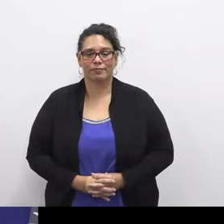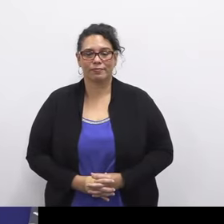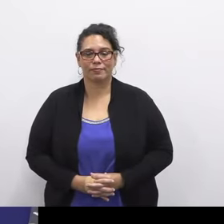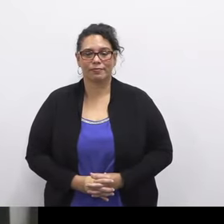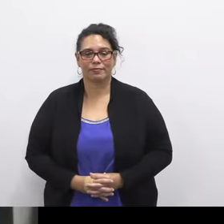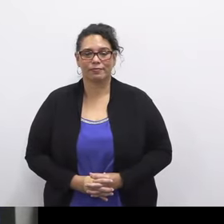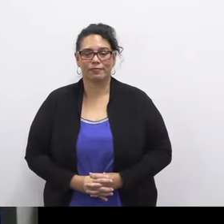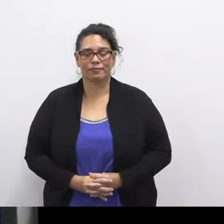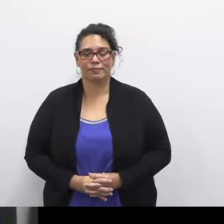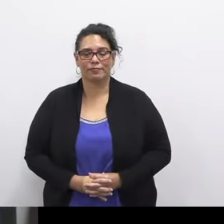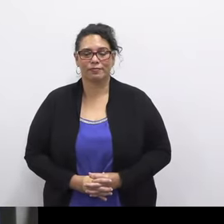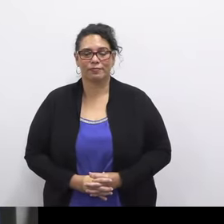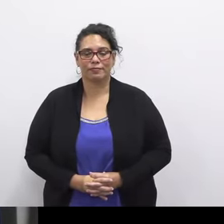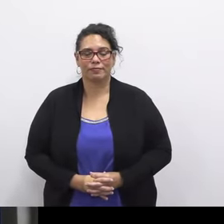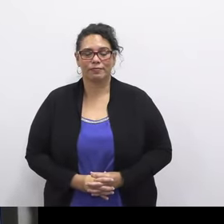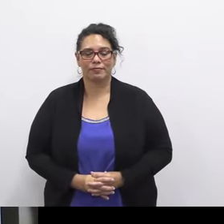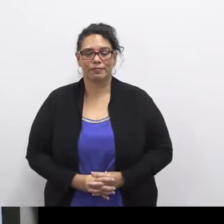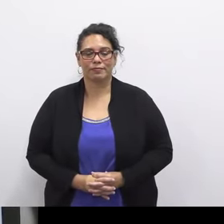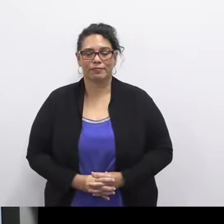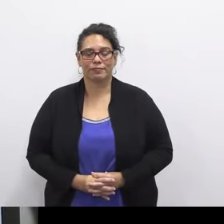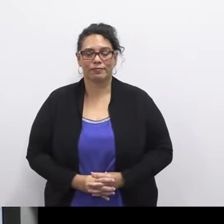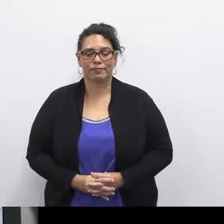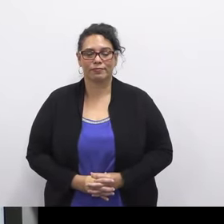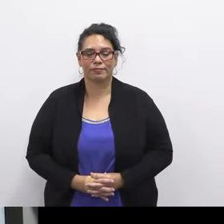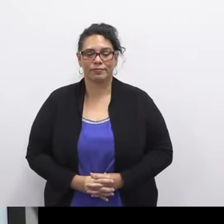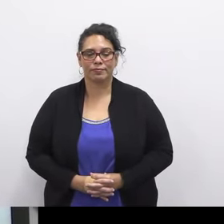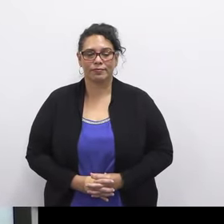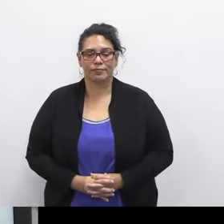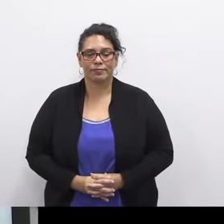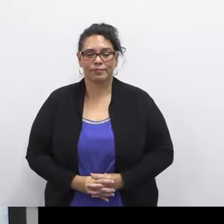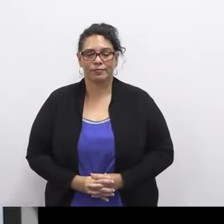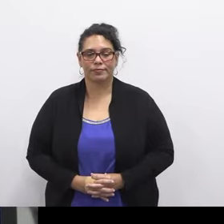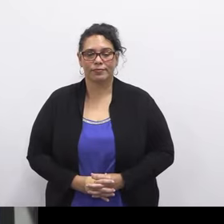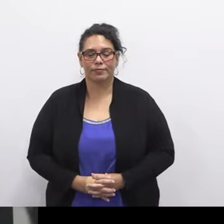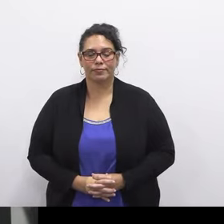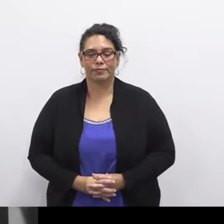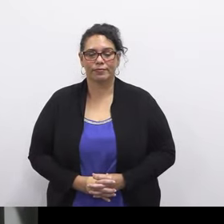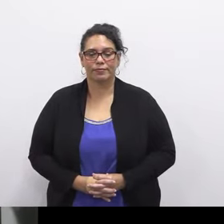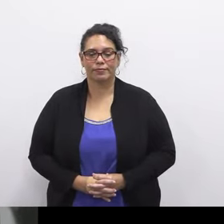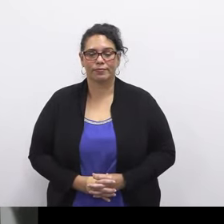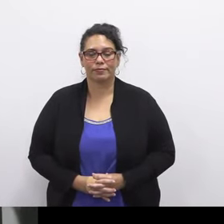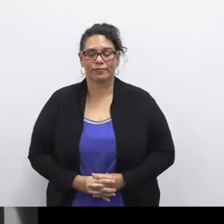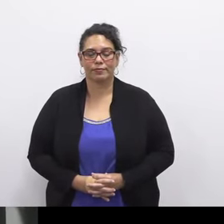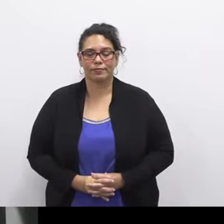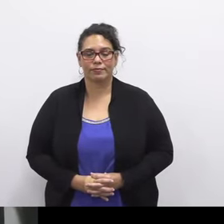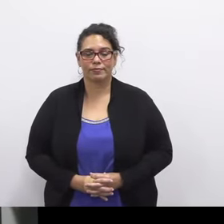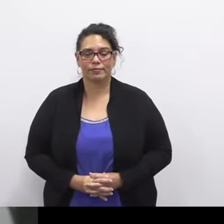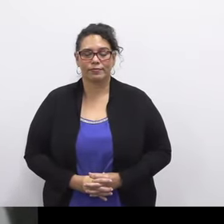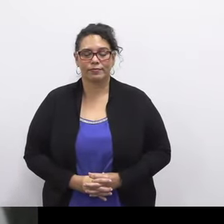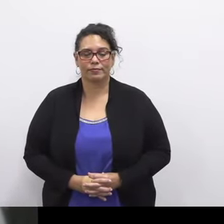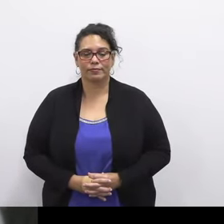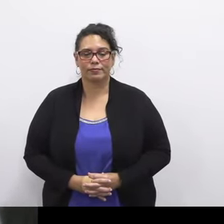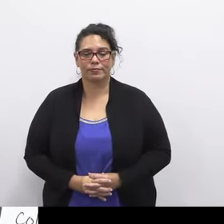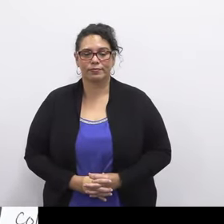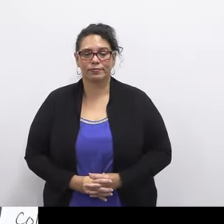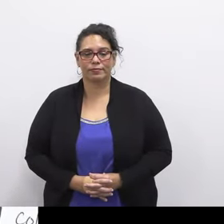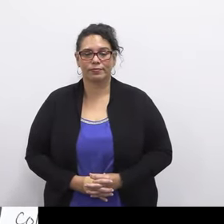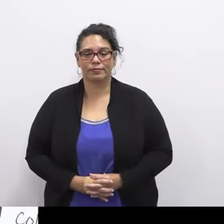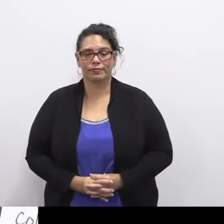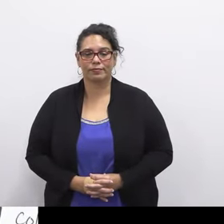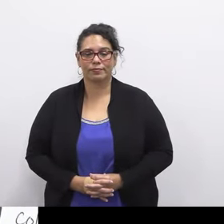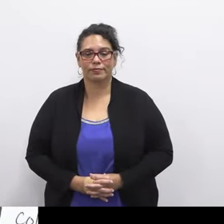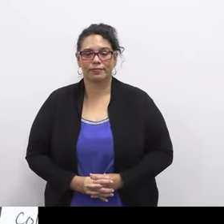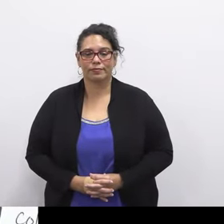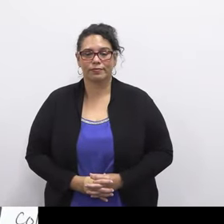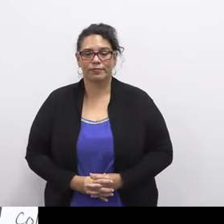and different neurological diseases that affect children. I want to be a neurologist when I grow up. He's seeing my dad be a doctor, and I would always